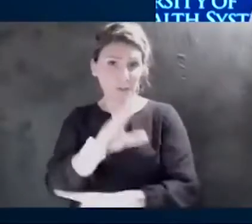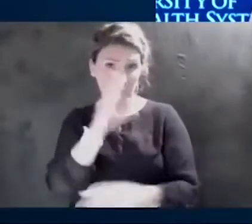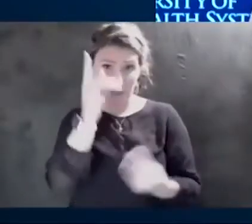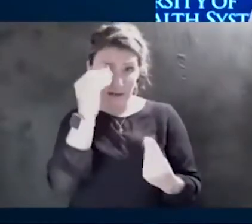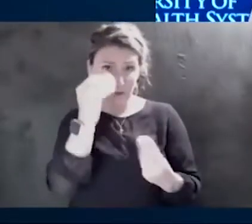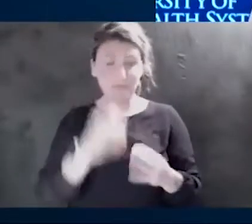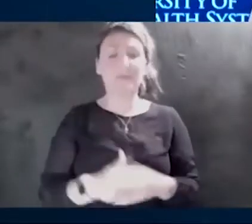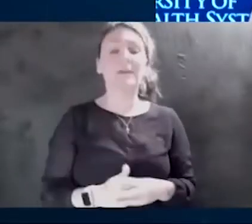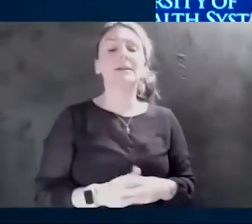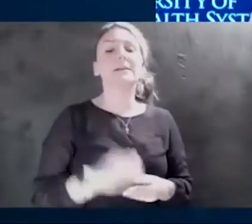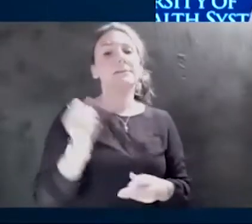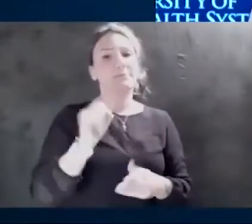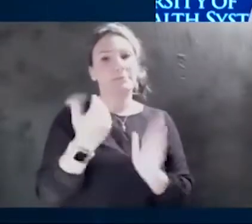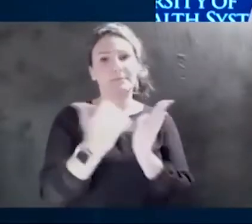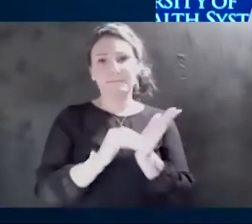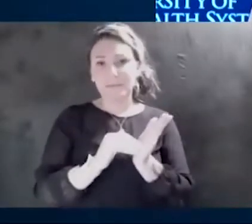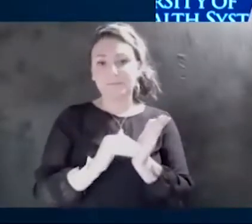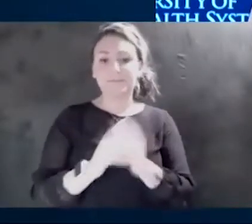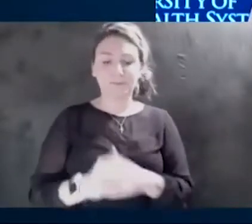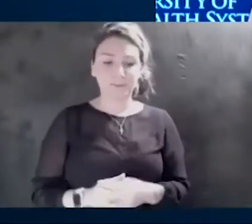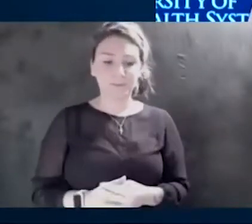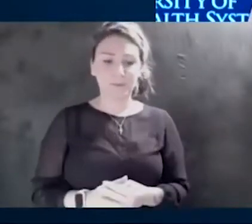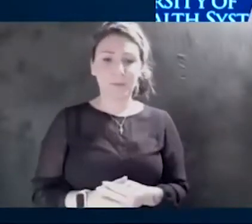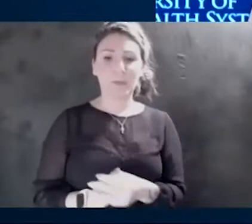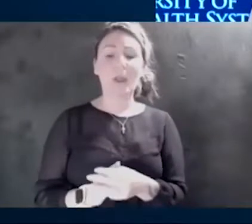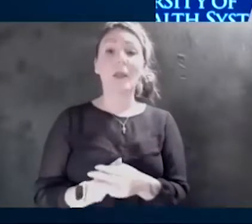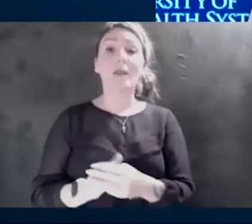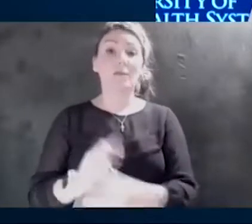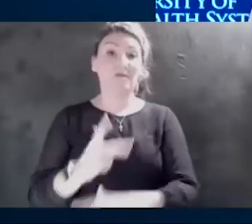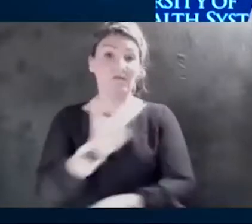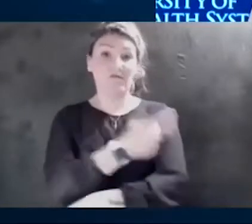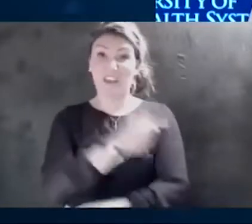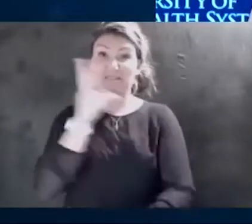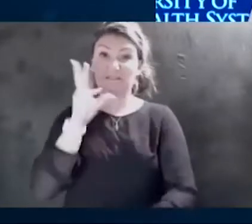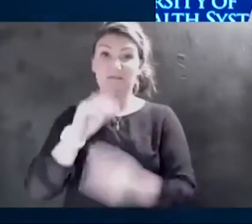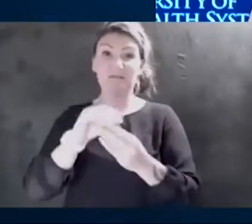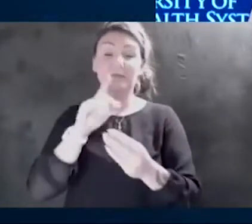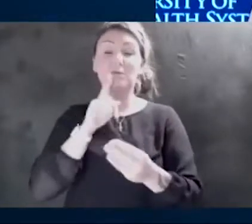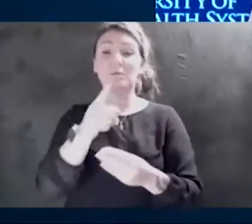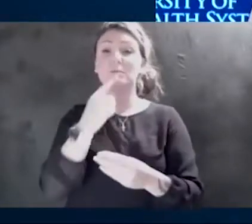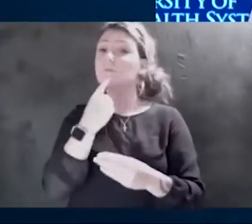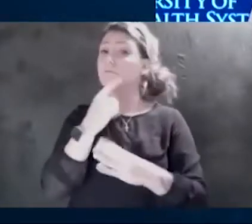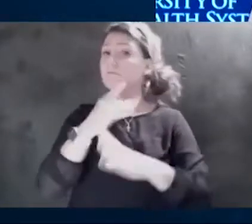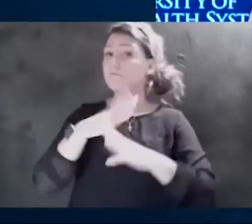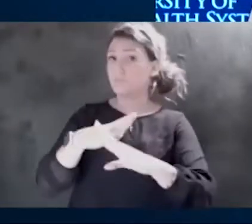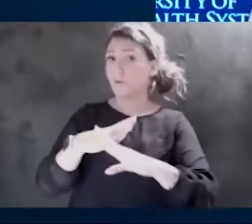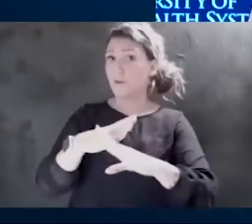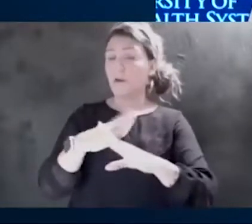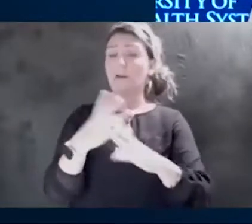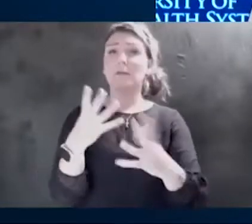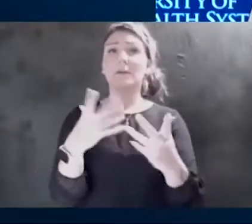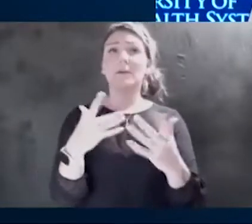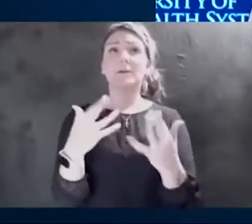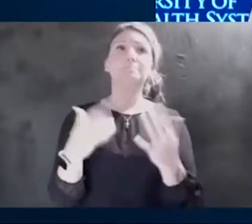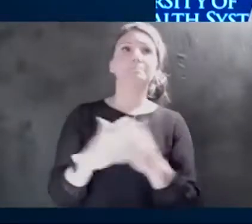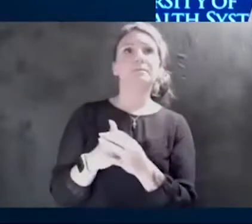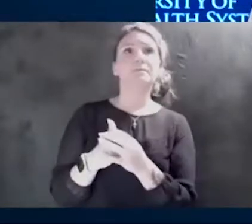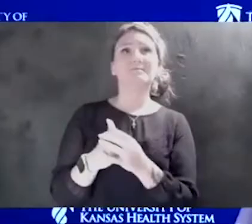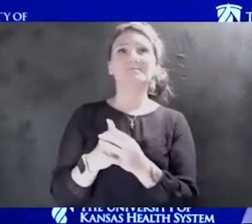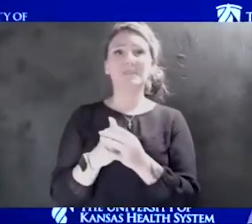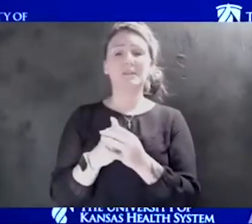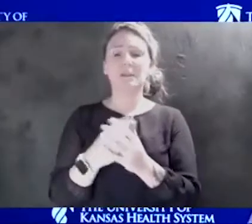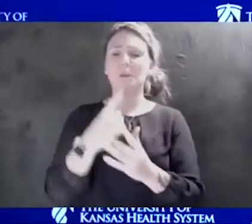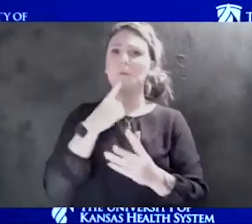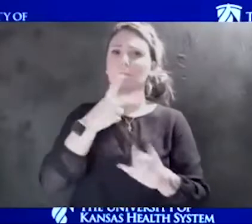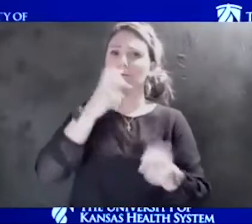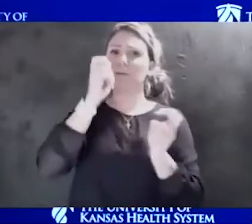again, the vaccine overall, just as you said, does prevent those severe disease and death. We have seen